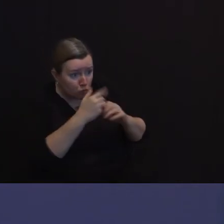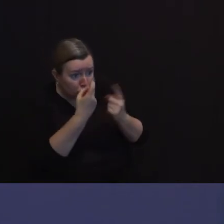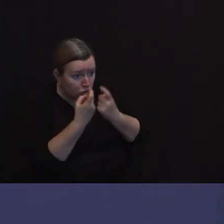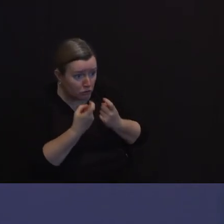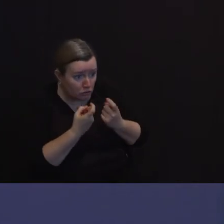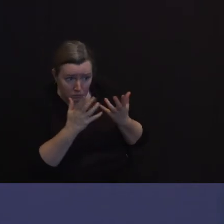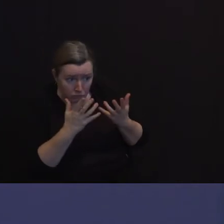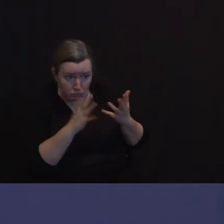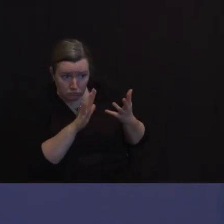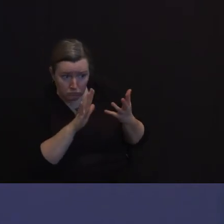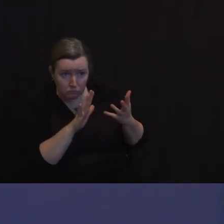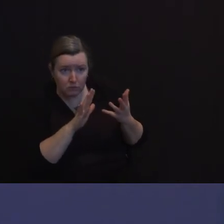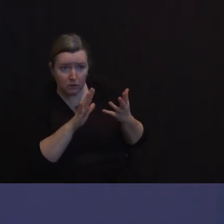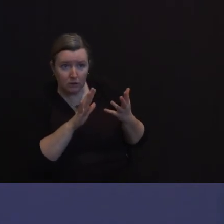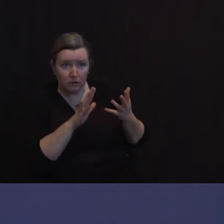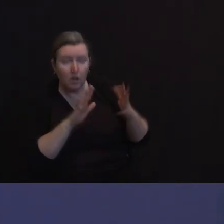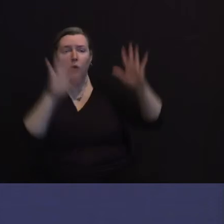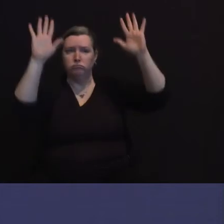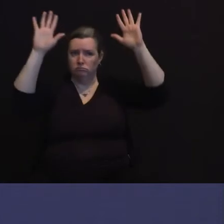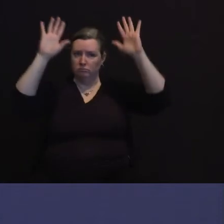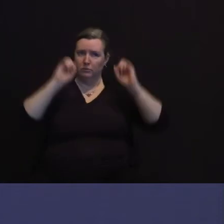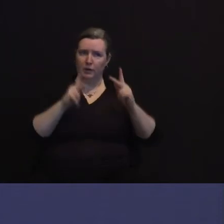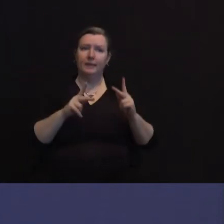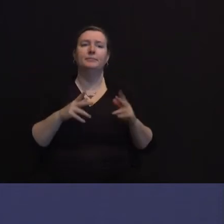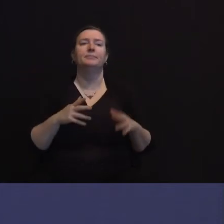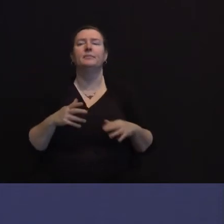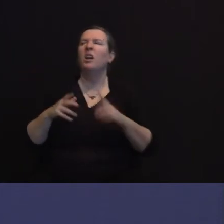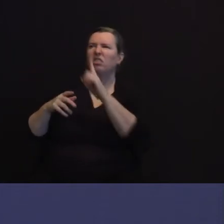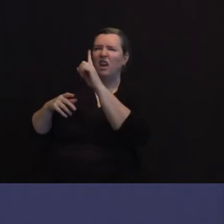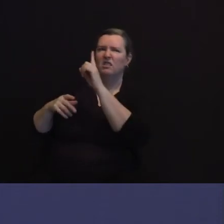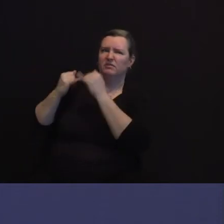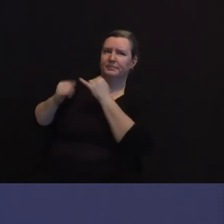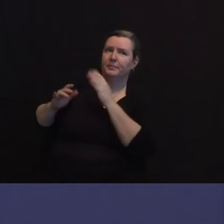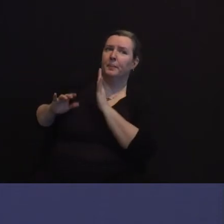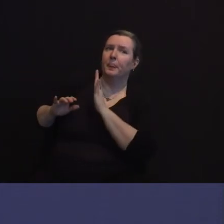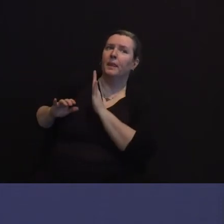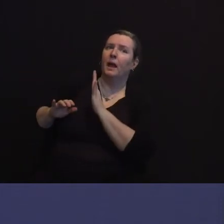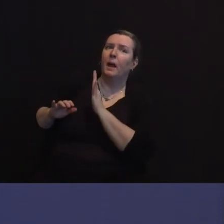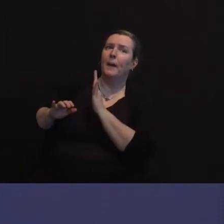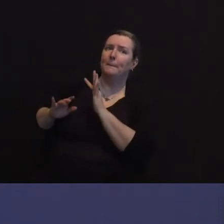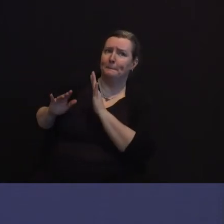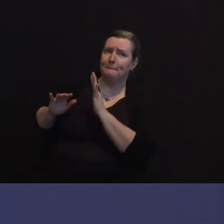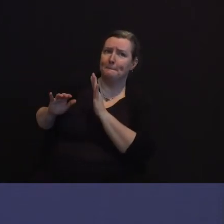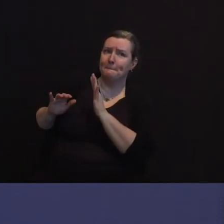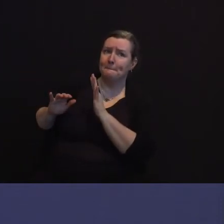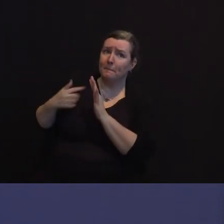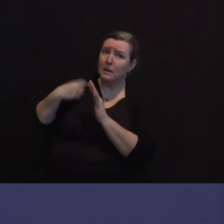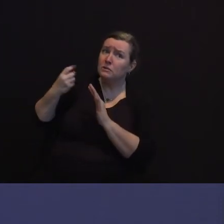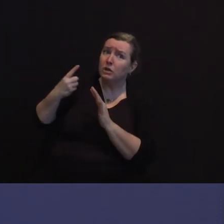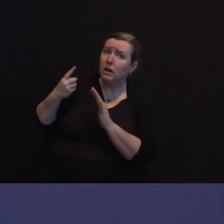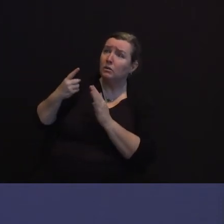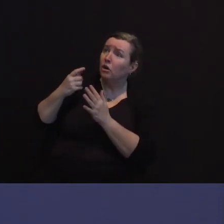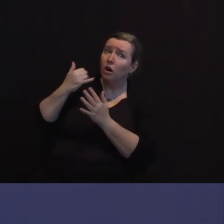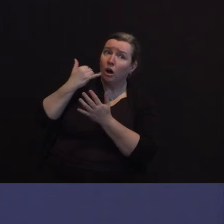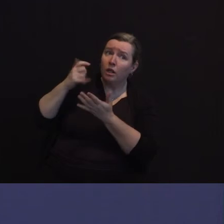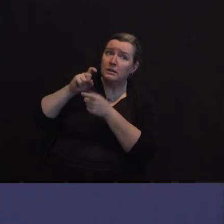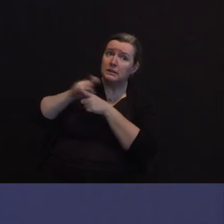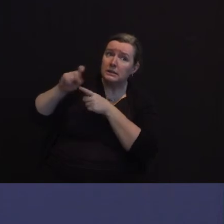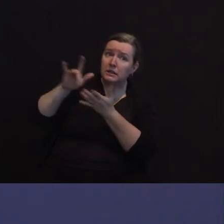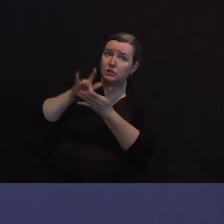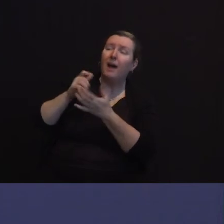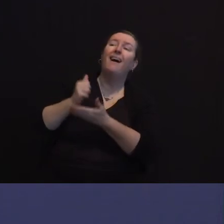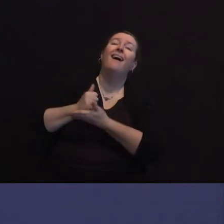is that it? Okay. So on the last one, it is my understanding that they're helping folks, if the folks are not